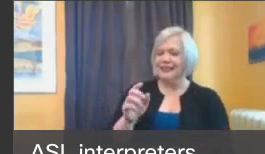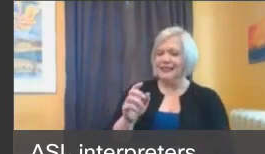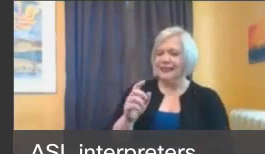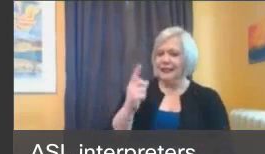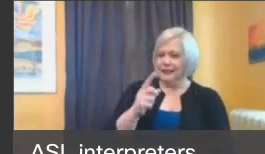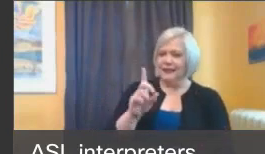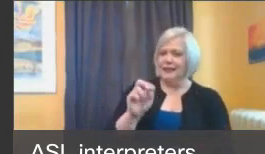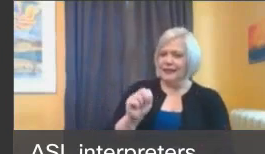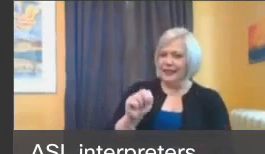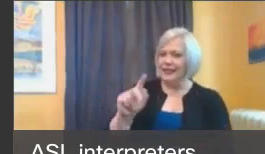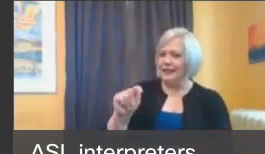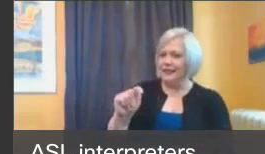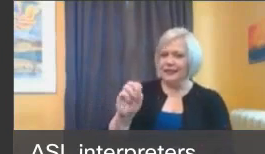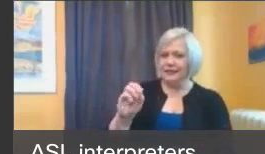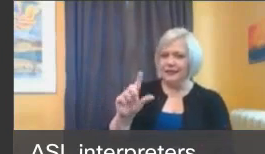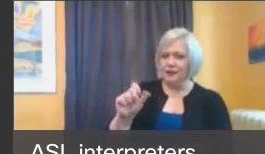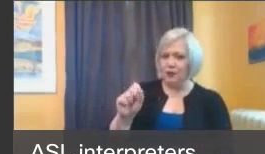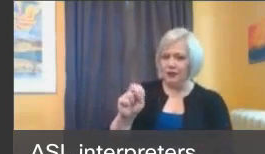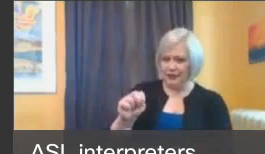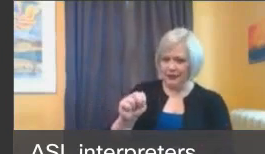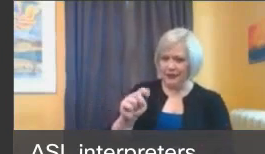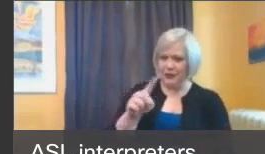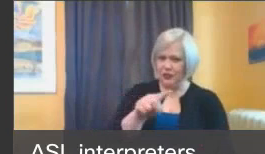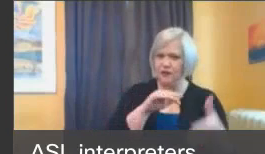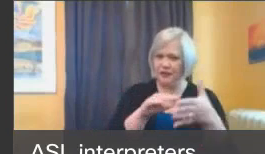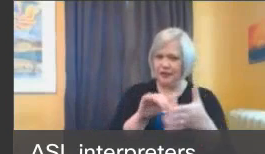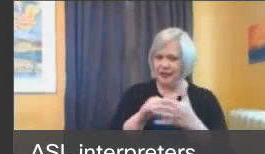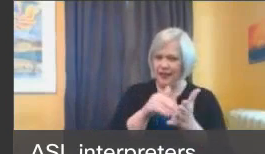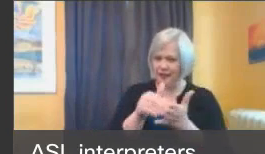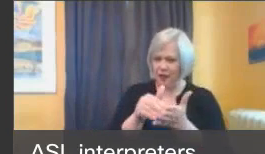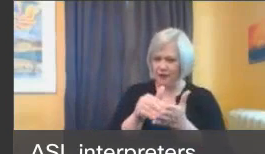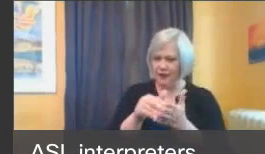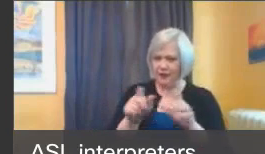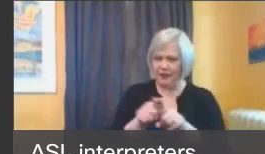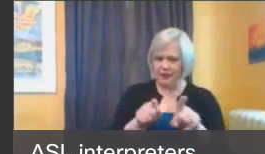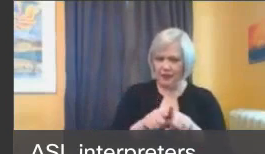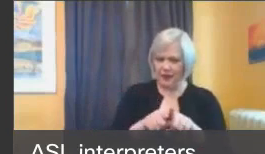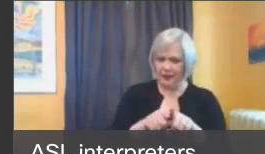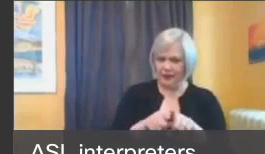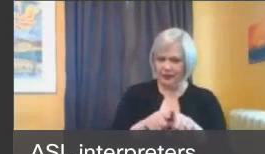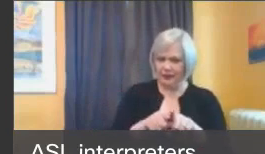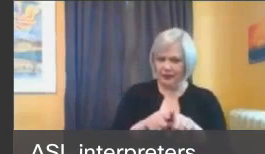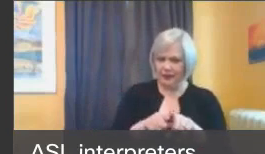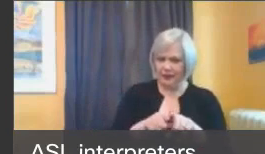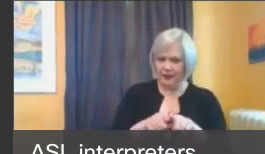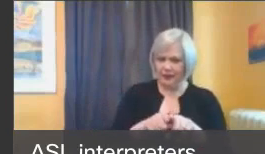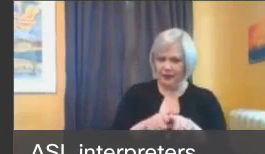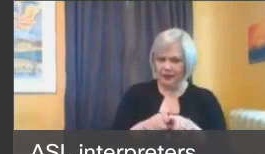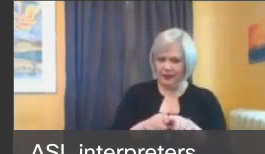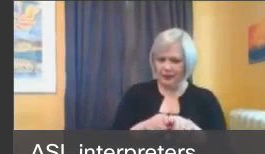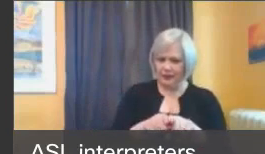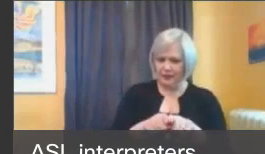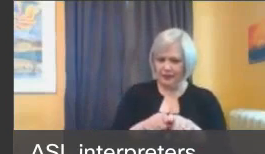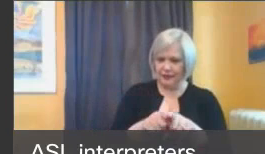Tolson, you've done so much study in the area as well. Are there examples that, you know, have